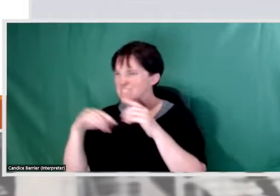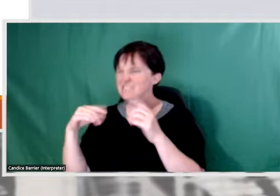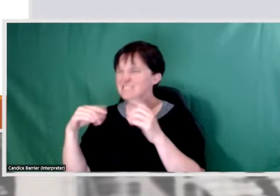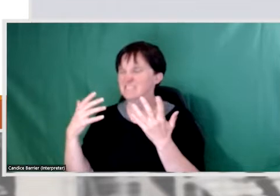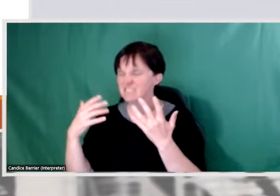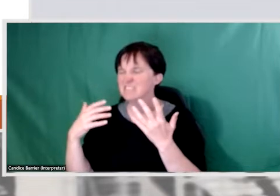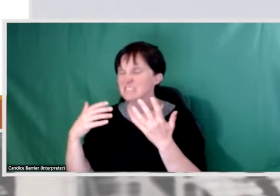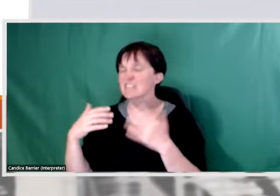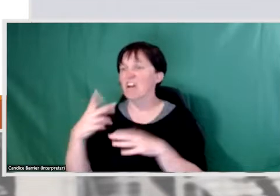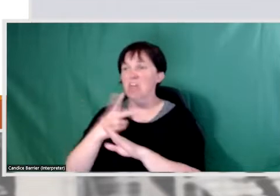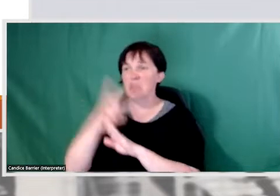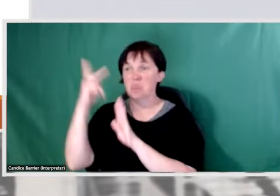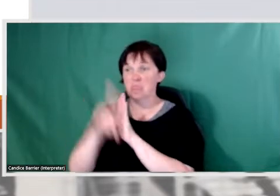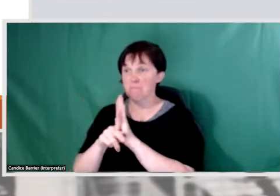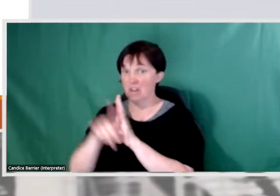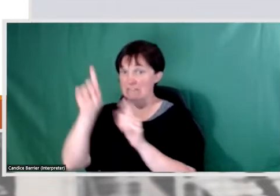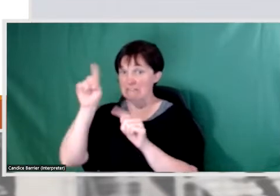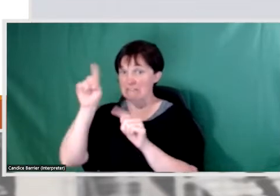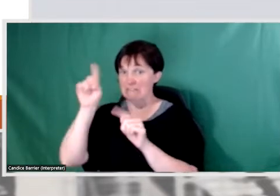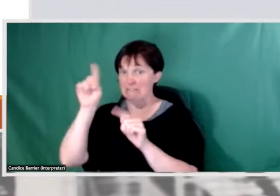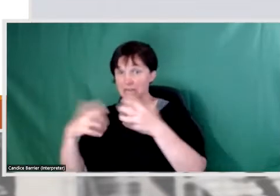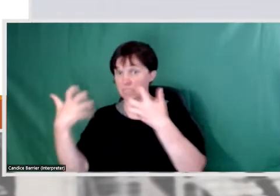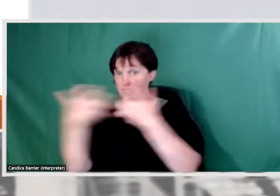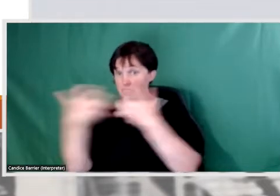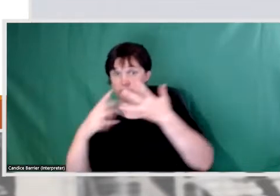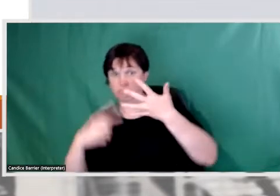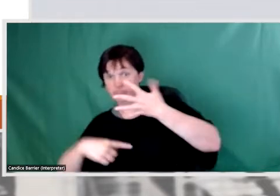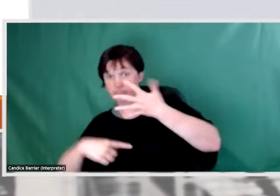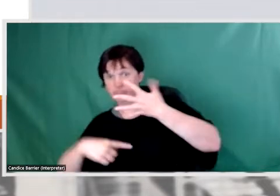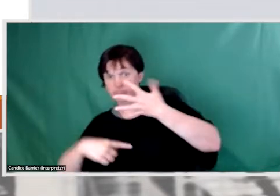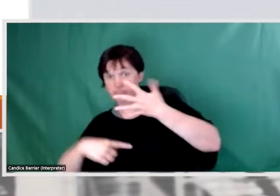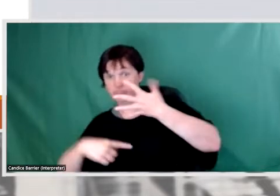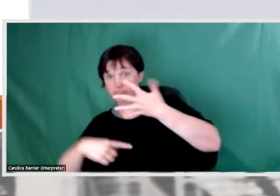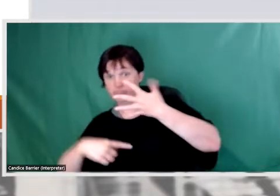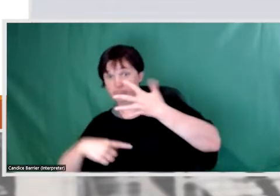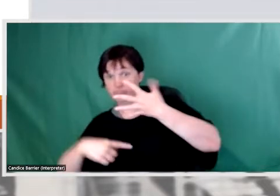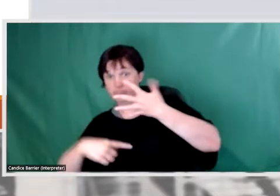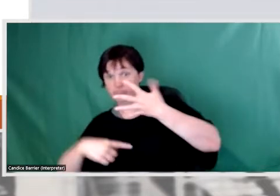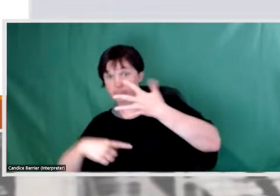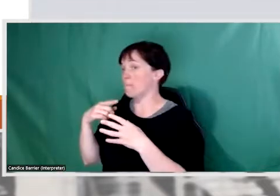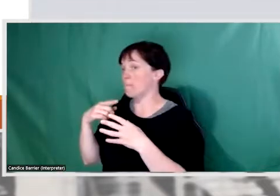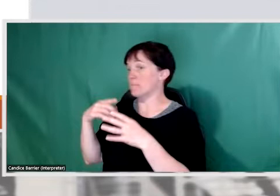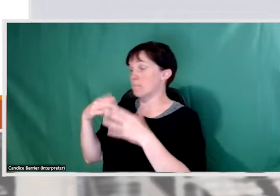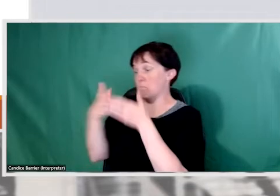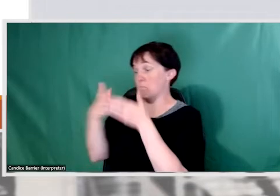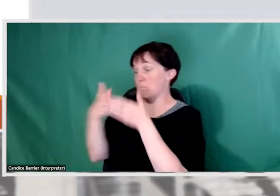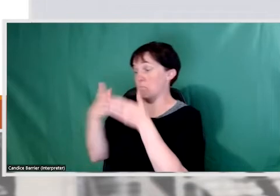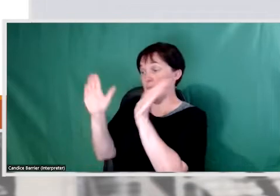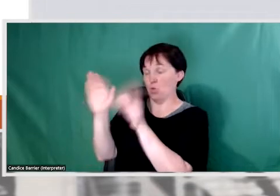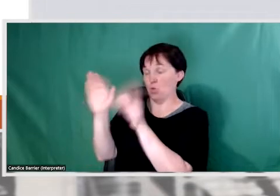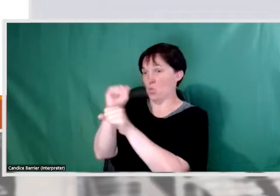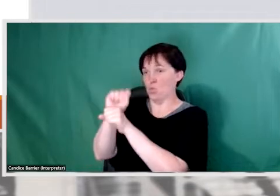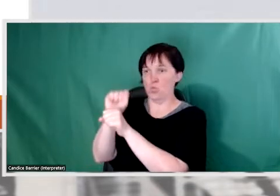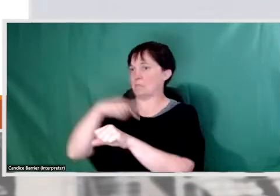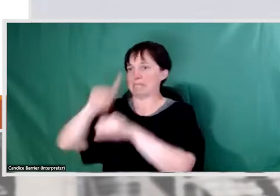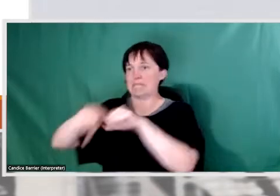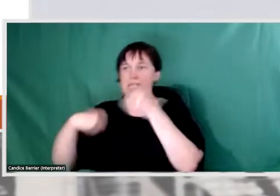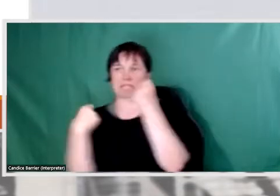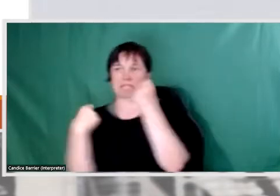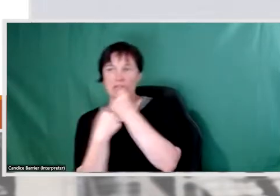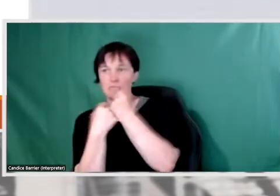a project can't meet any above these criteria, we in Public Works, we cannot support it. We know the city has limited